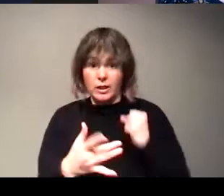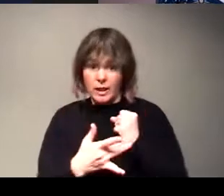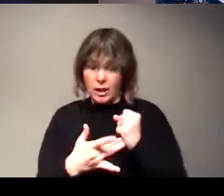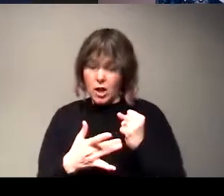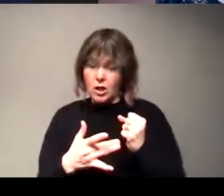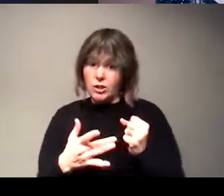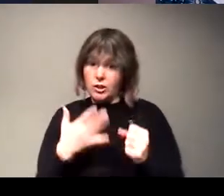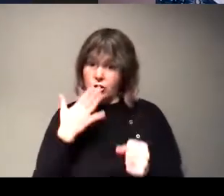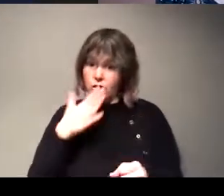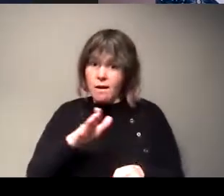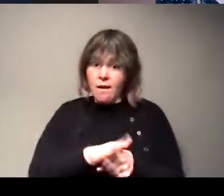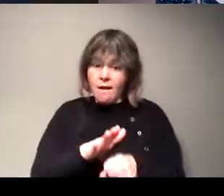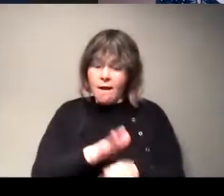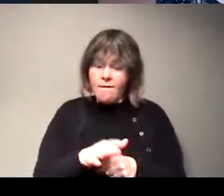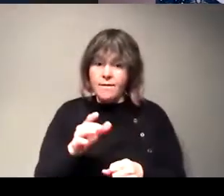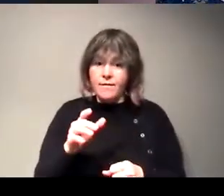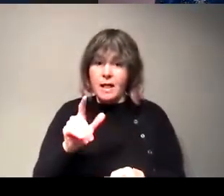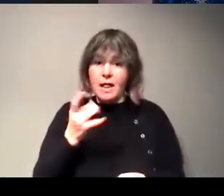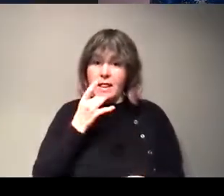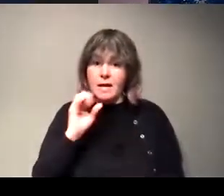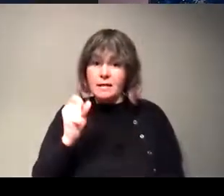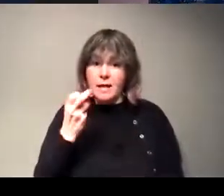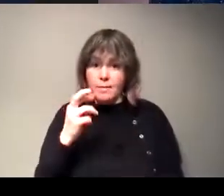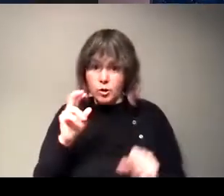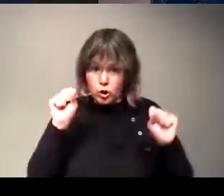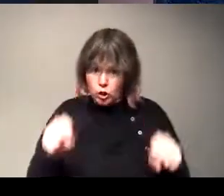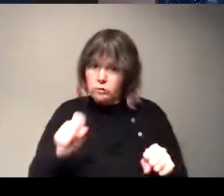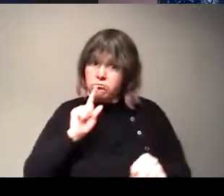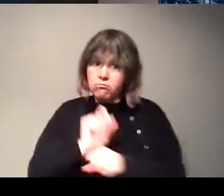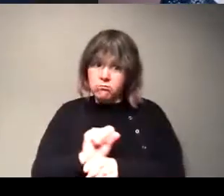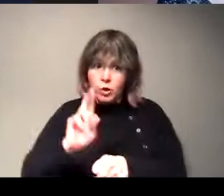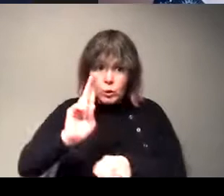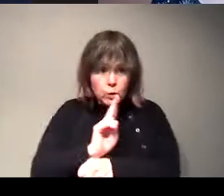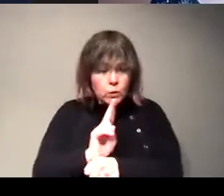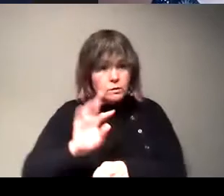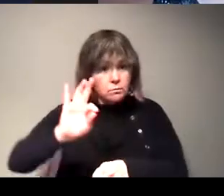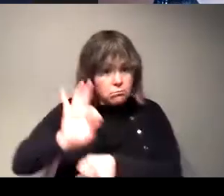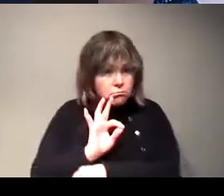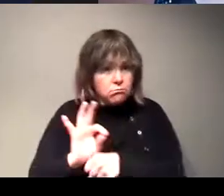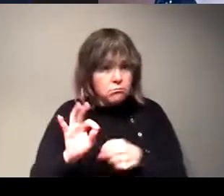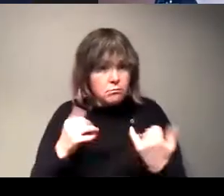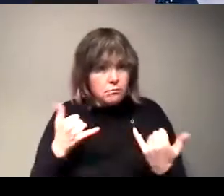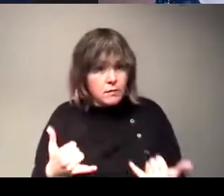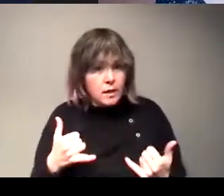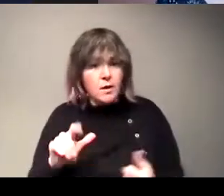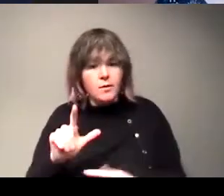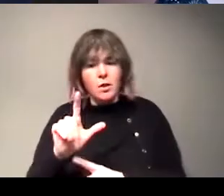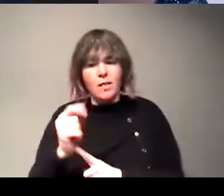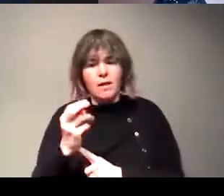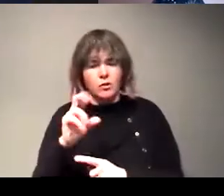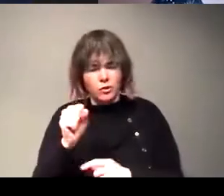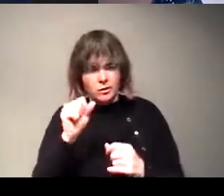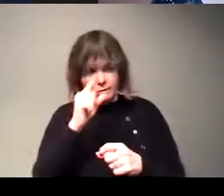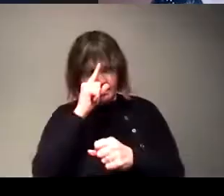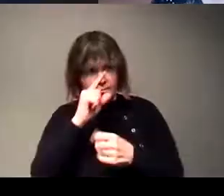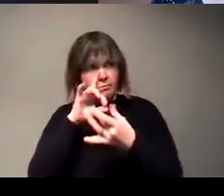that something like lightsabers could exist and be used? And so just the idea of lasers in Star